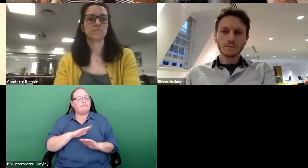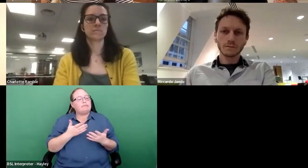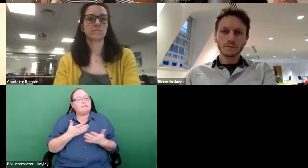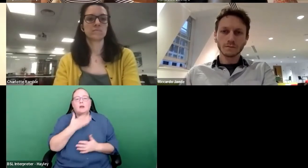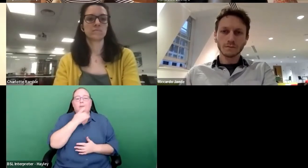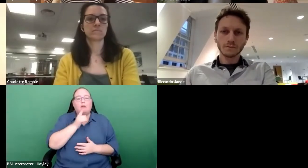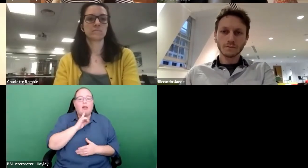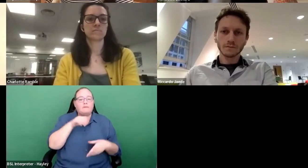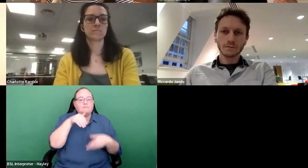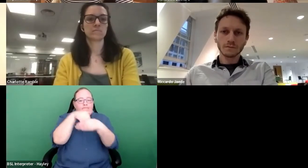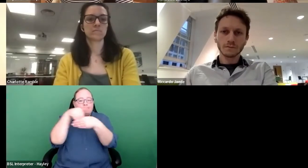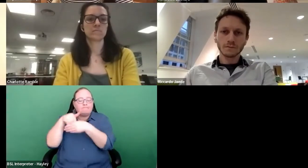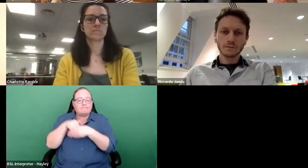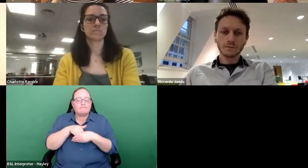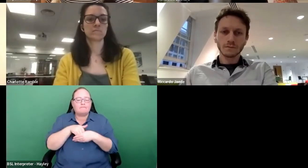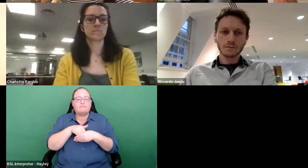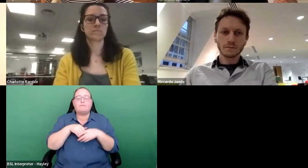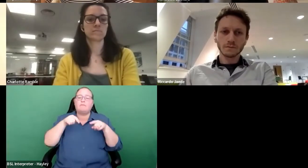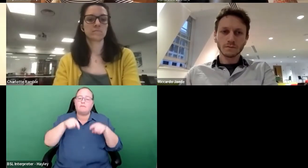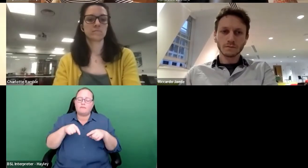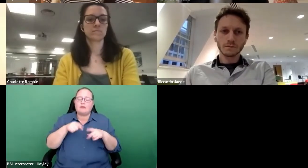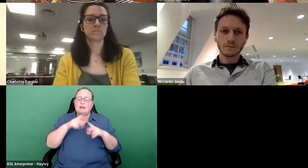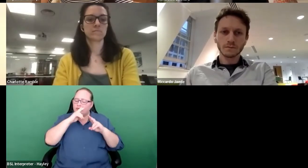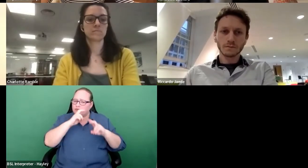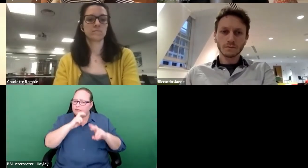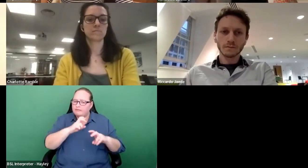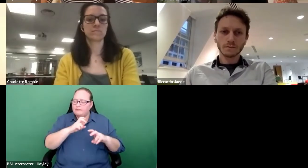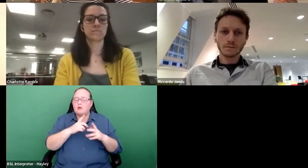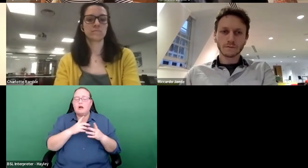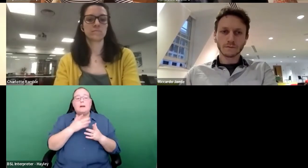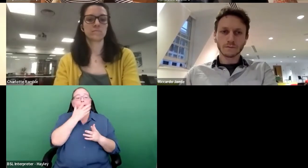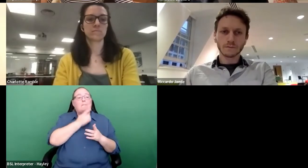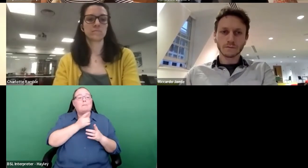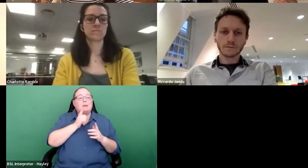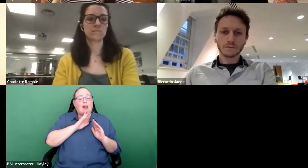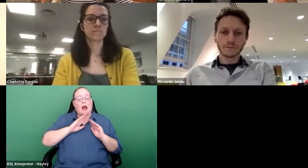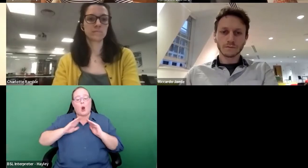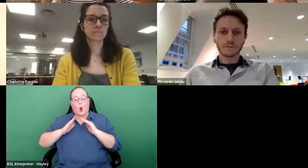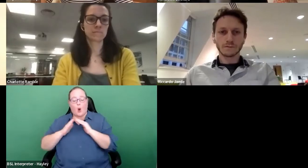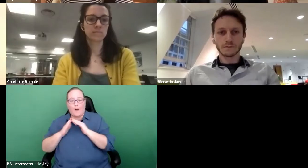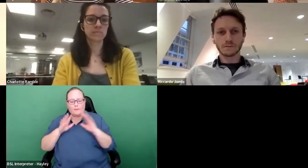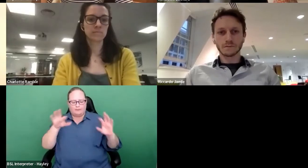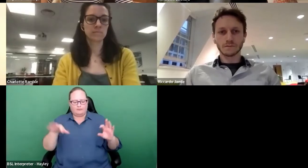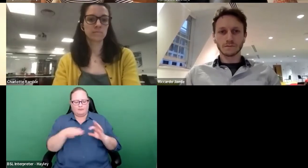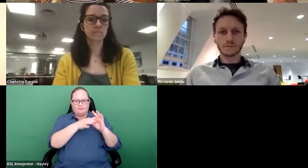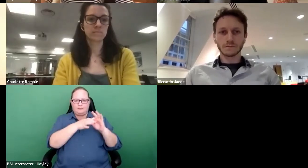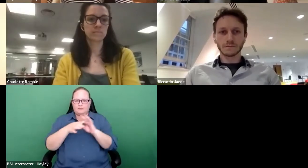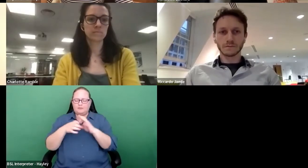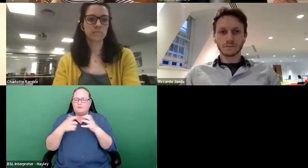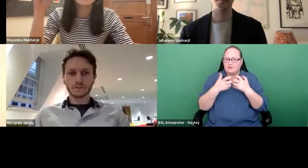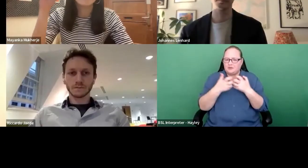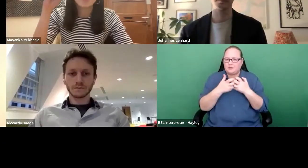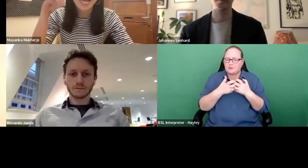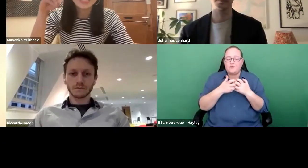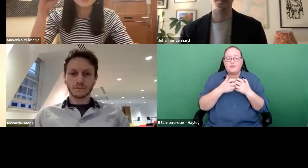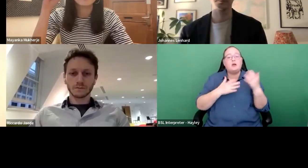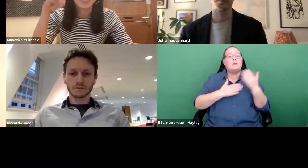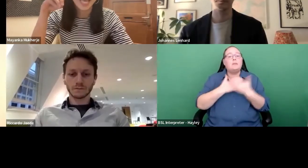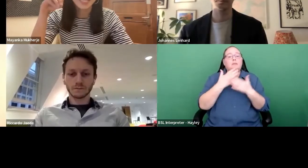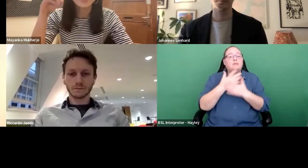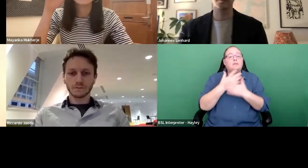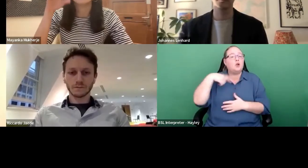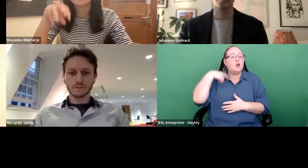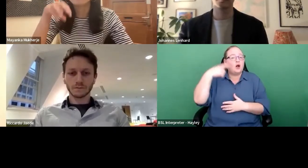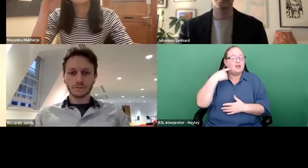of inquiry into understanding the complex relationship between people and homes in contemporary London by focusing on everyday practices